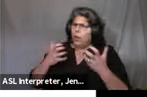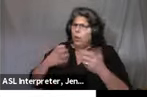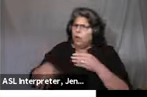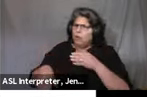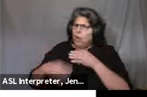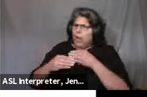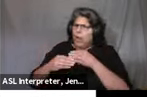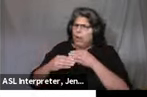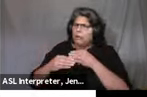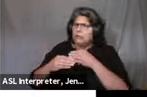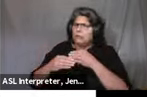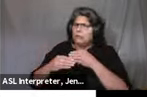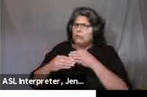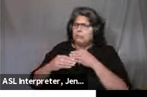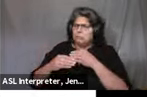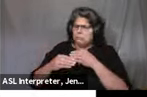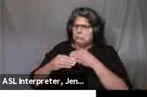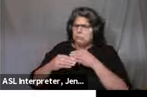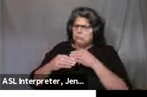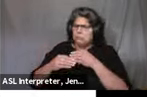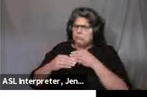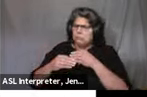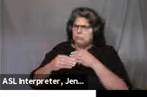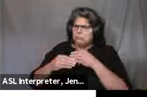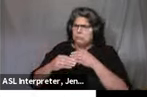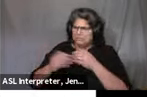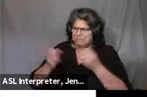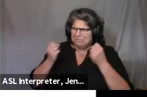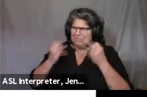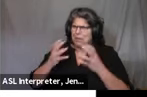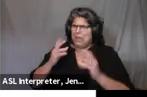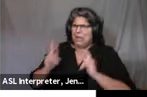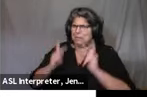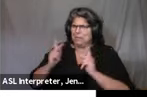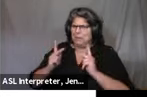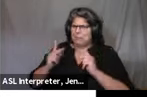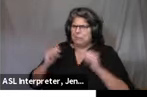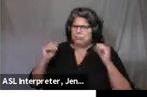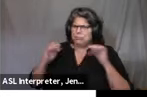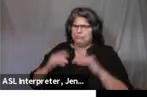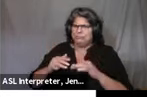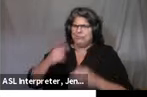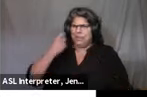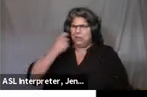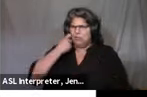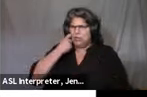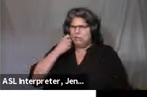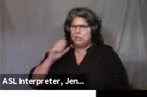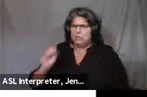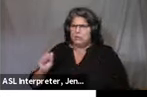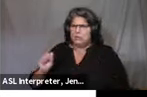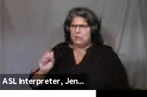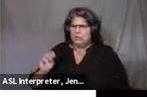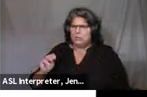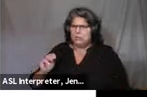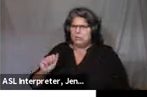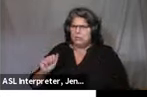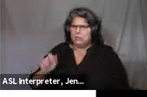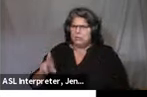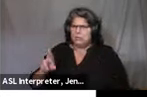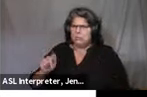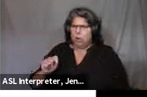that there was quite a gathering of people at recent SMART meetings in which the